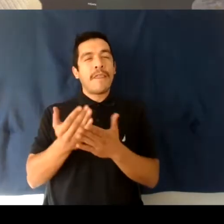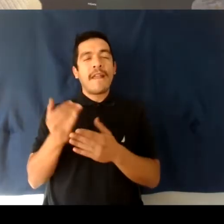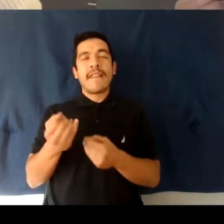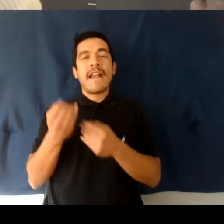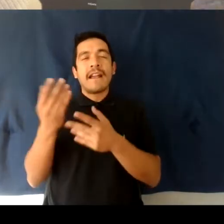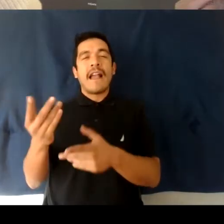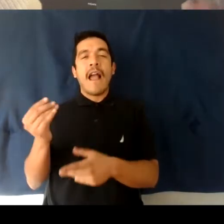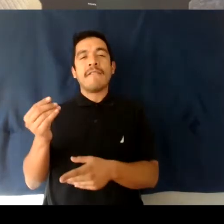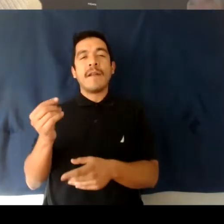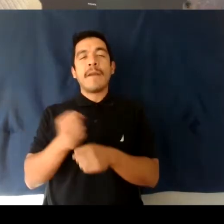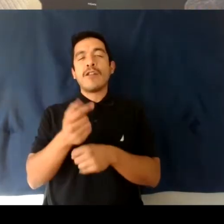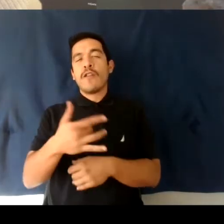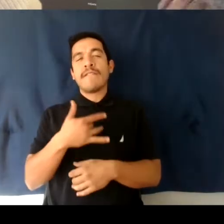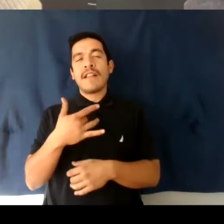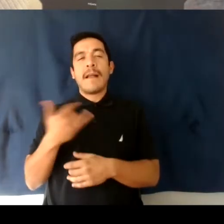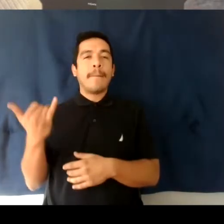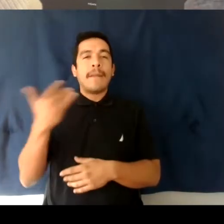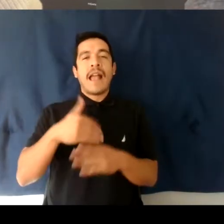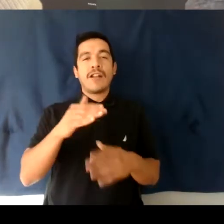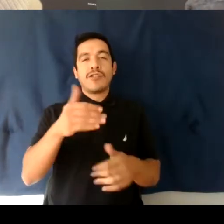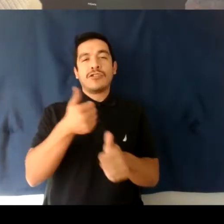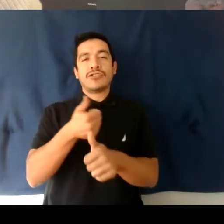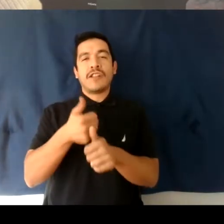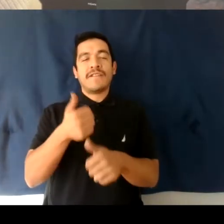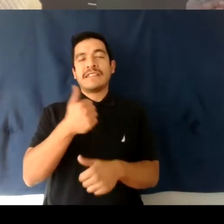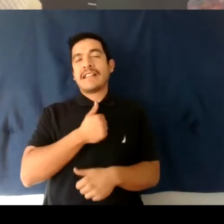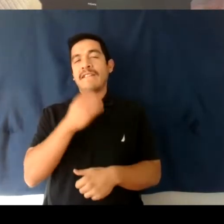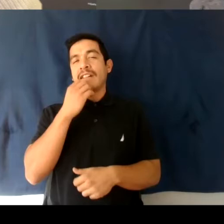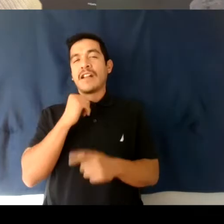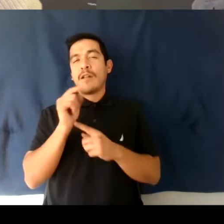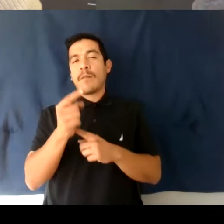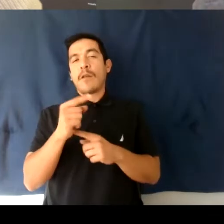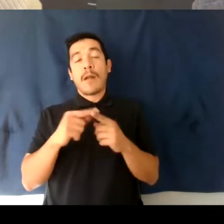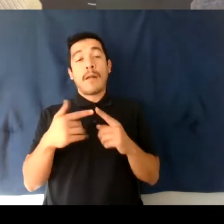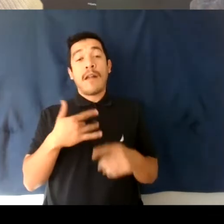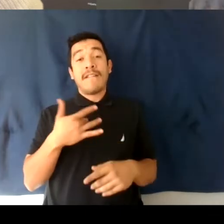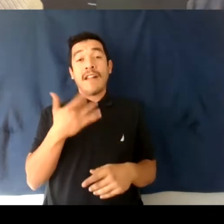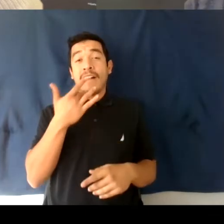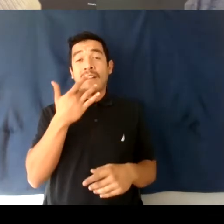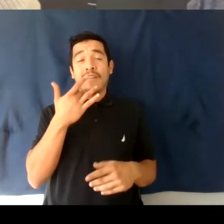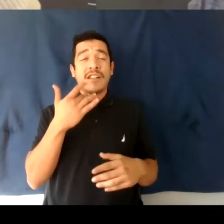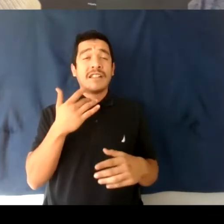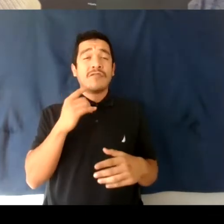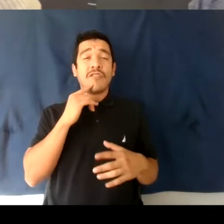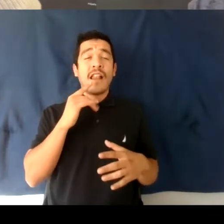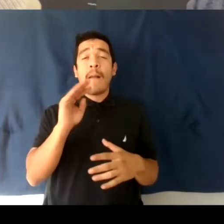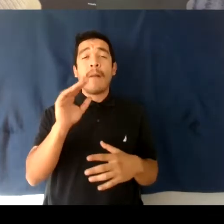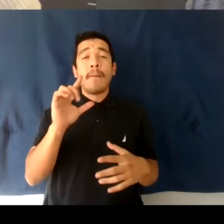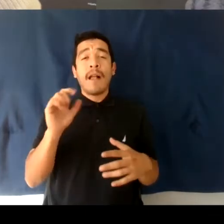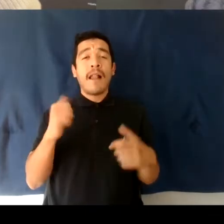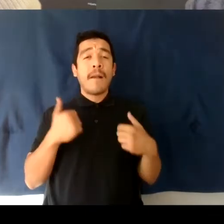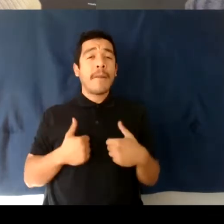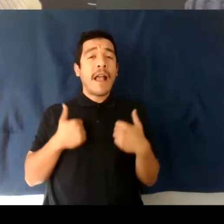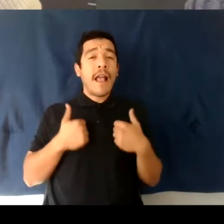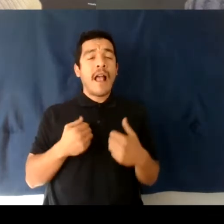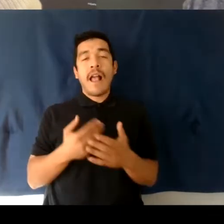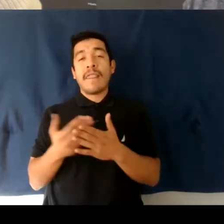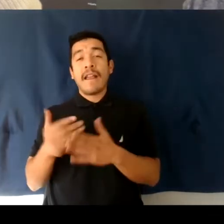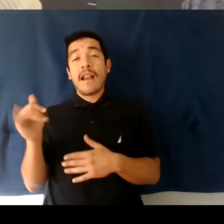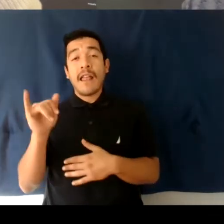fulfill you back in yourself, like those self-care moments. But my favorite is bubble bath and things like